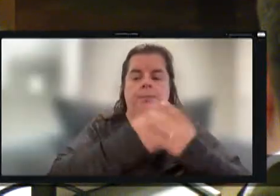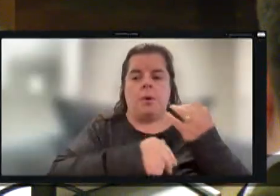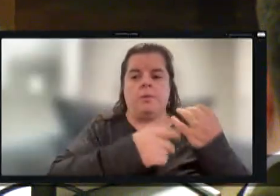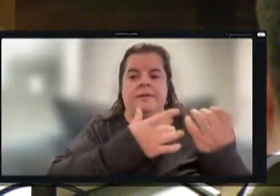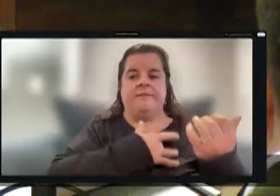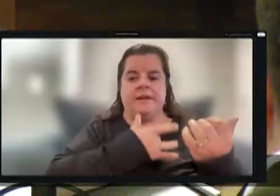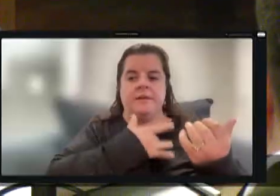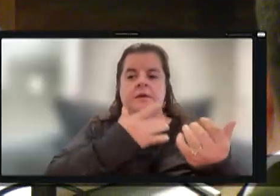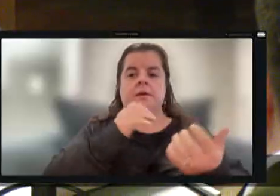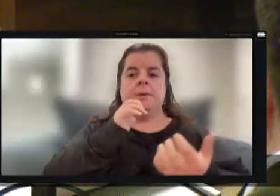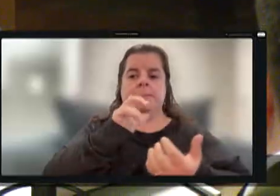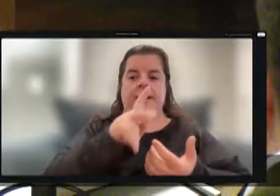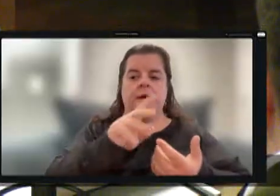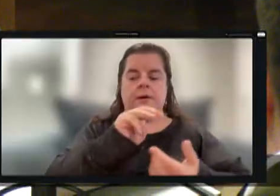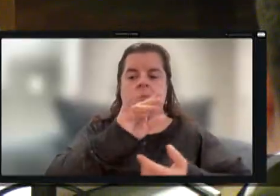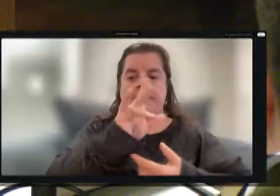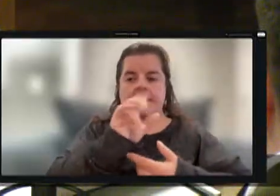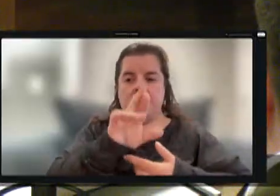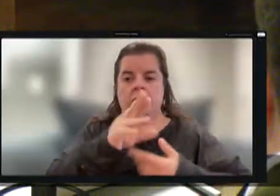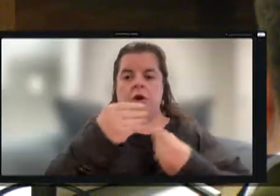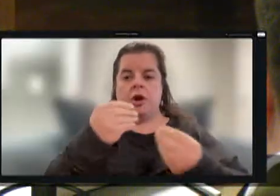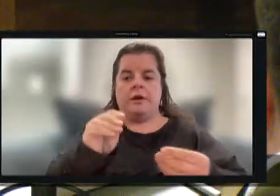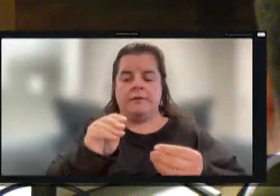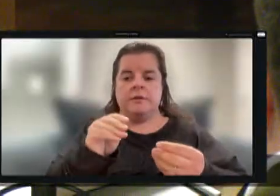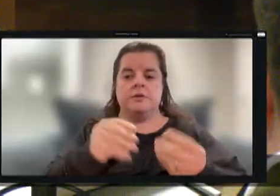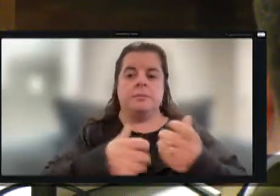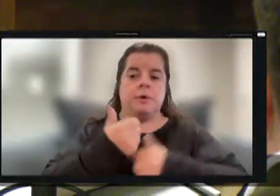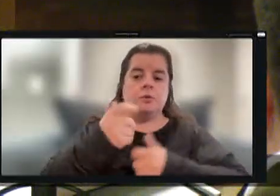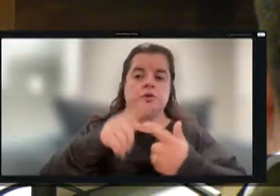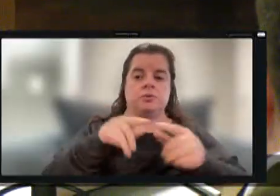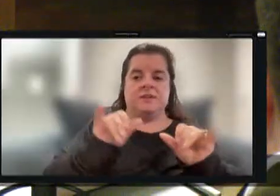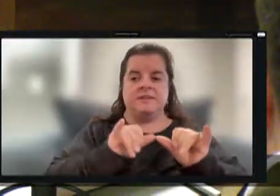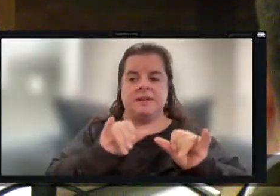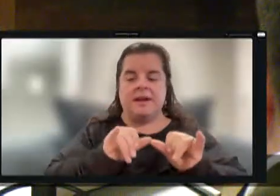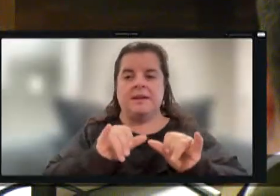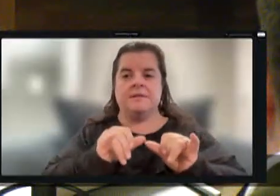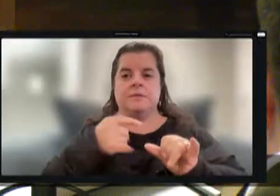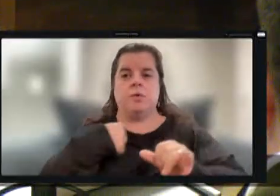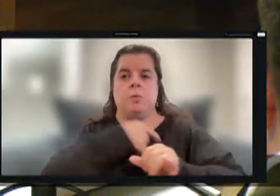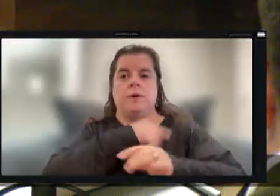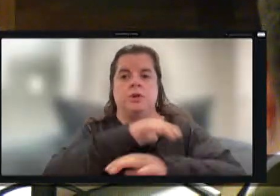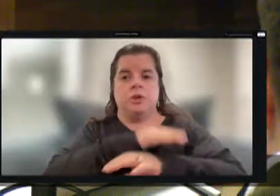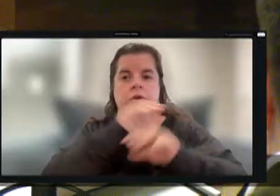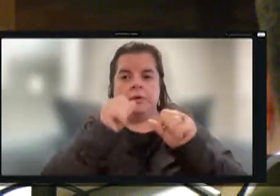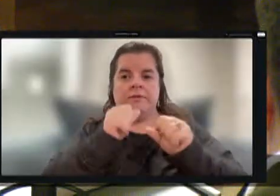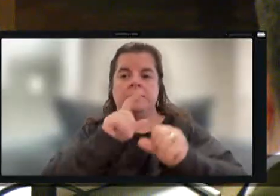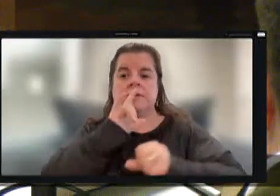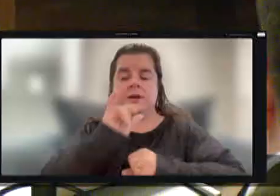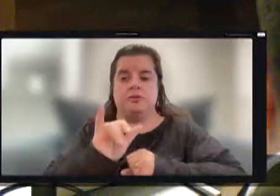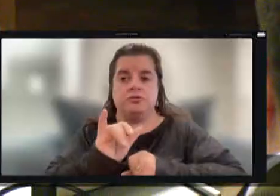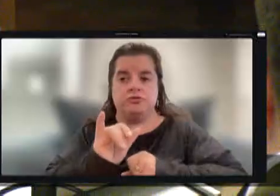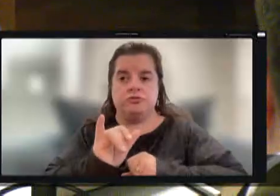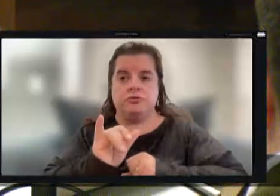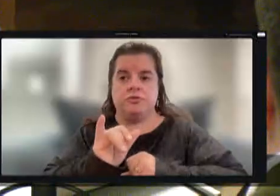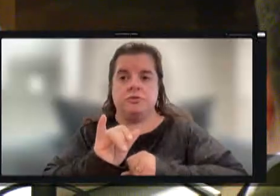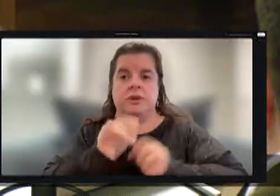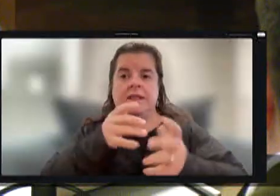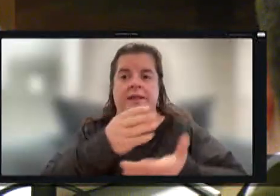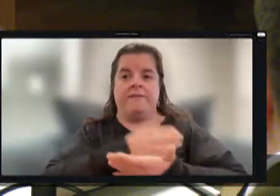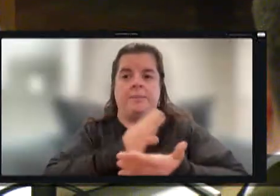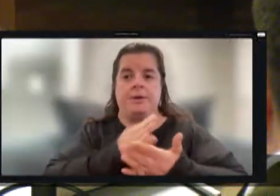returned the mayor's office largely to the size of when we took office. It's actually, we left the budget